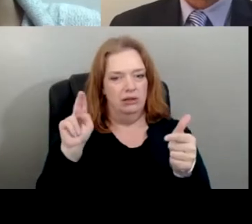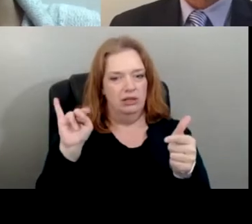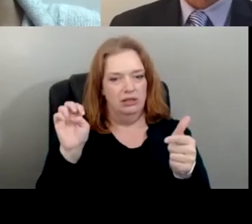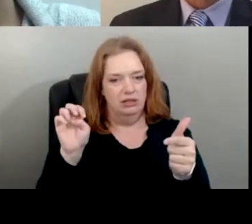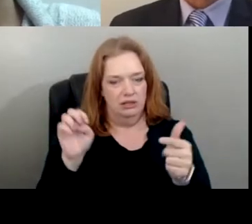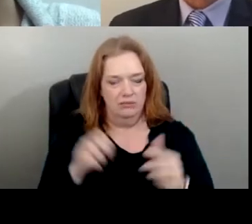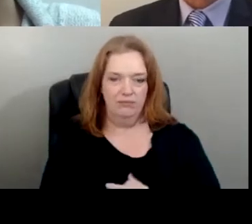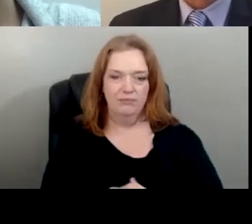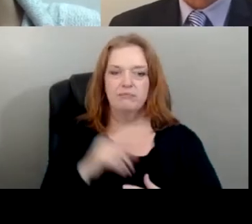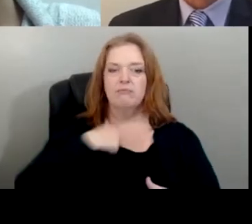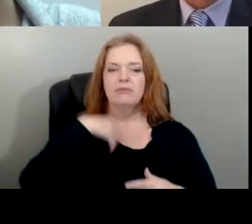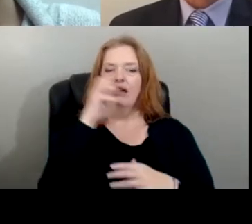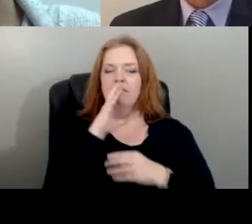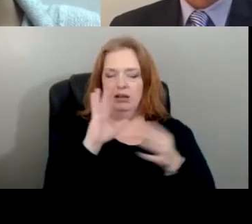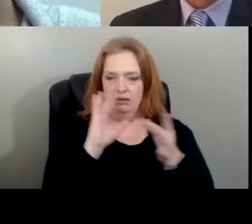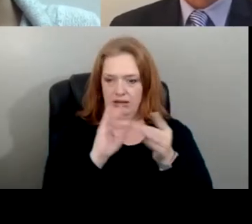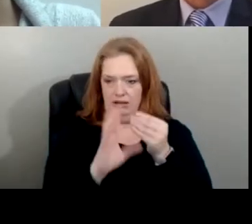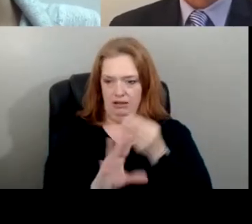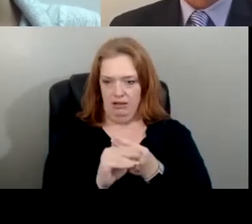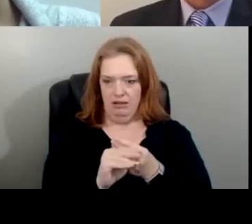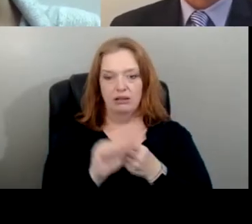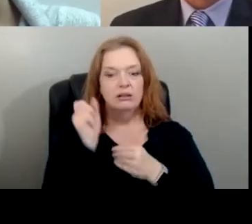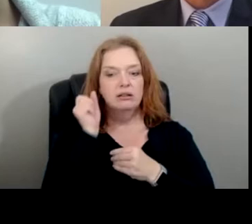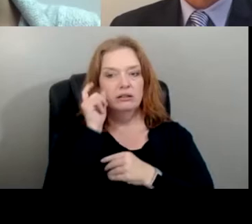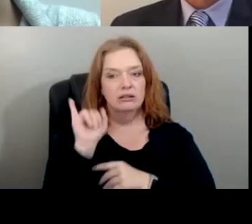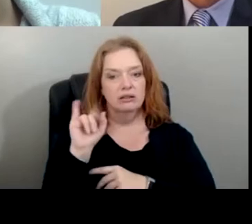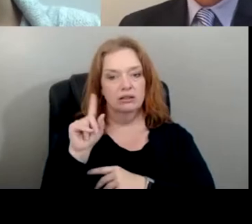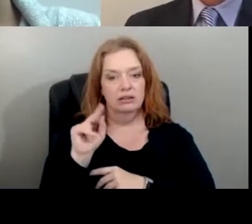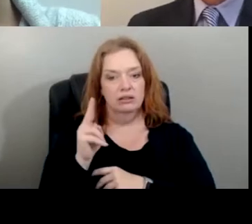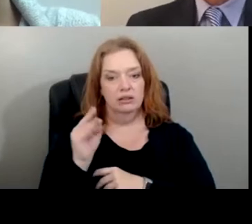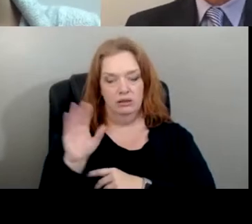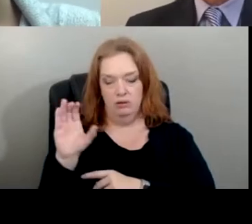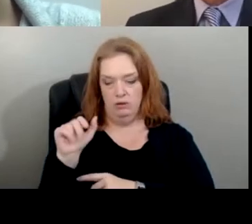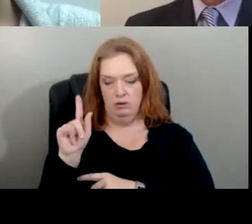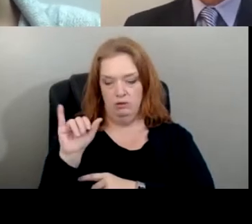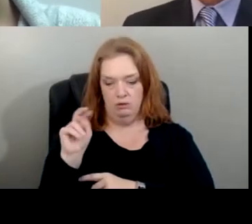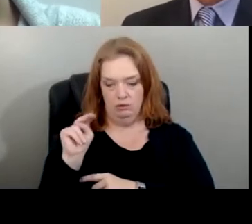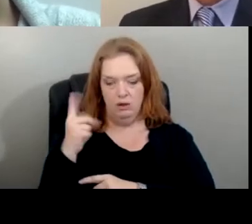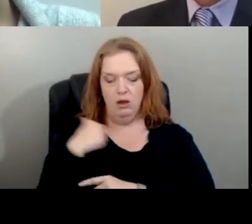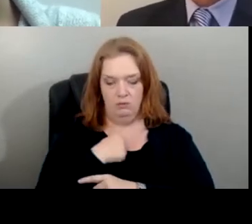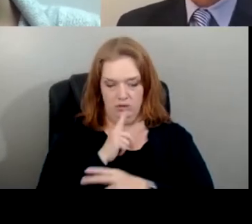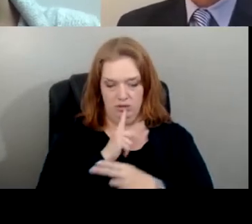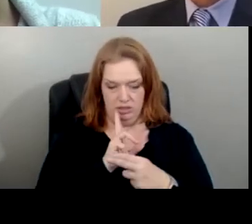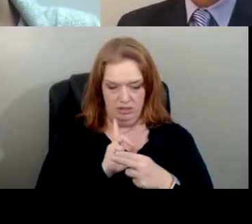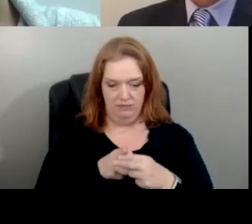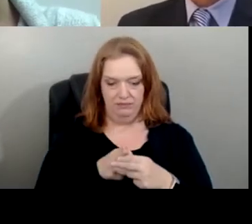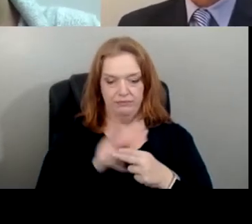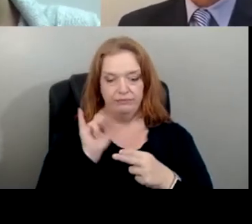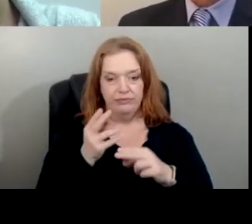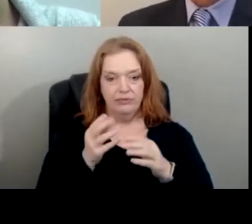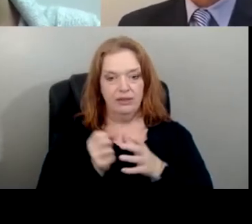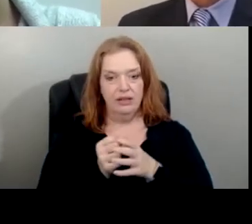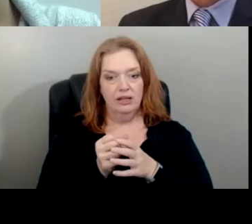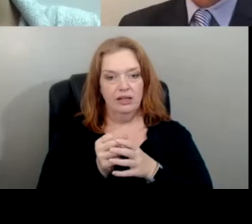to state, and this is because the Idaho Coalition Against Sexual and Domestic Violence asserts that the expansion of law enforcement is